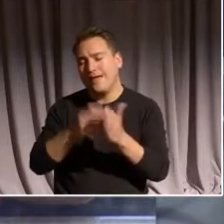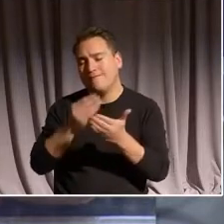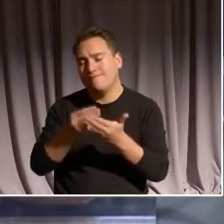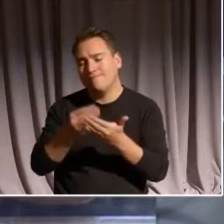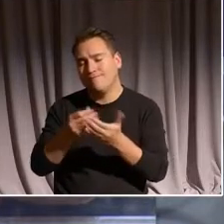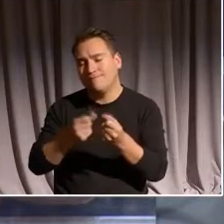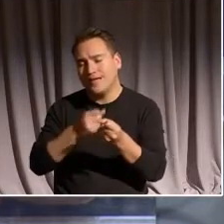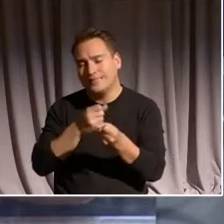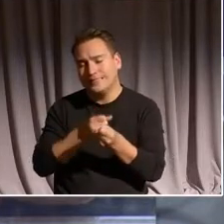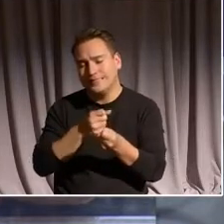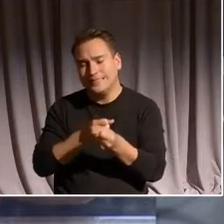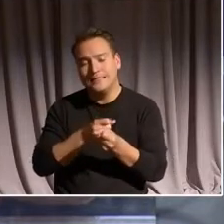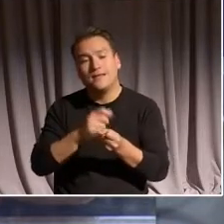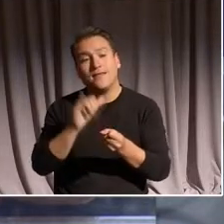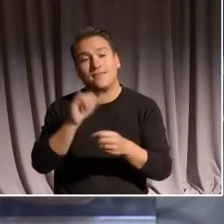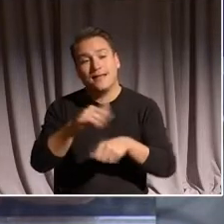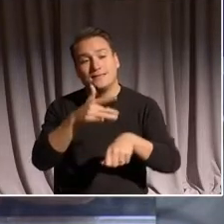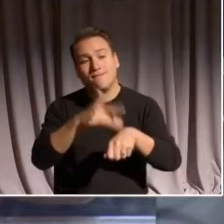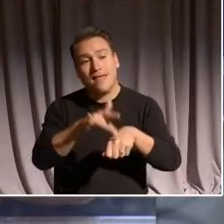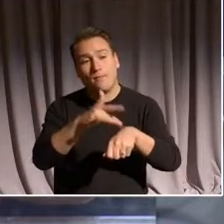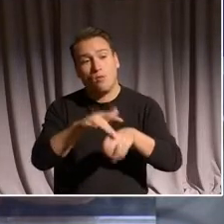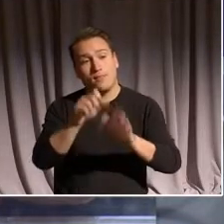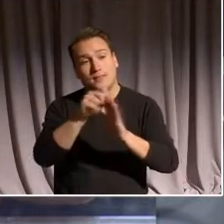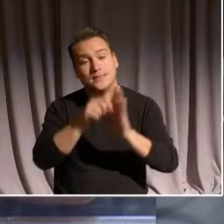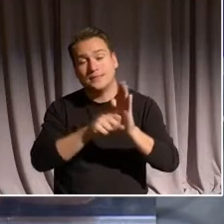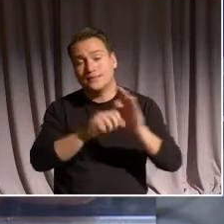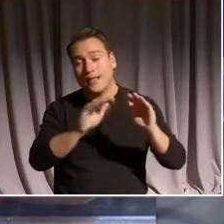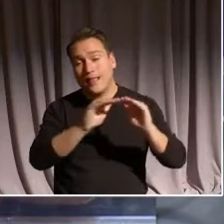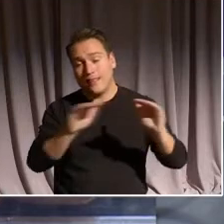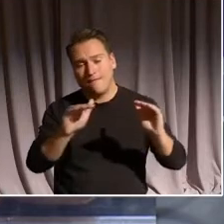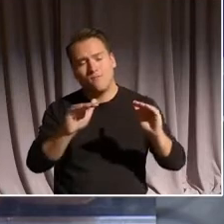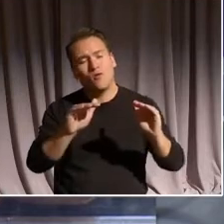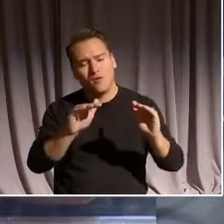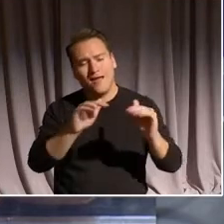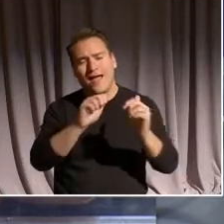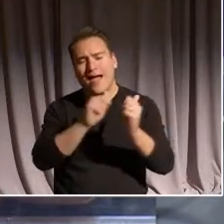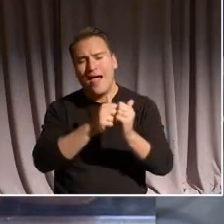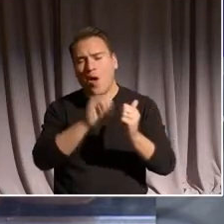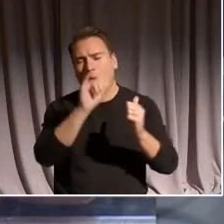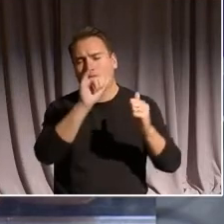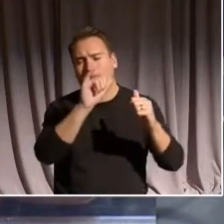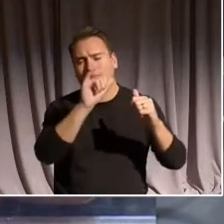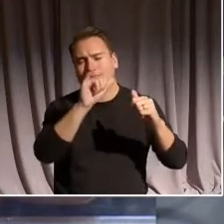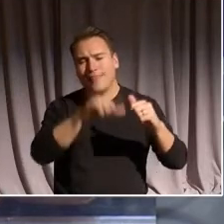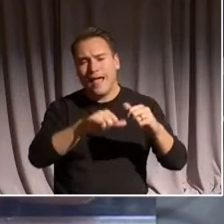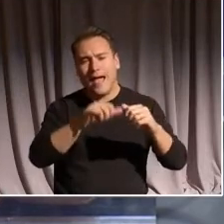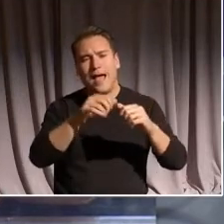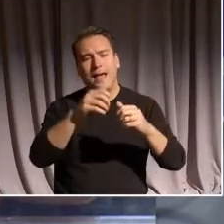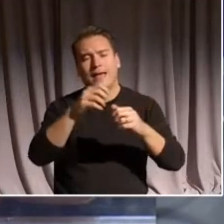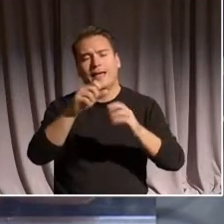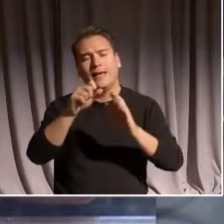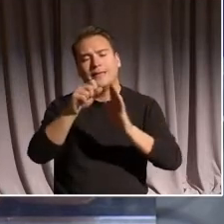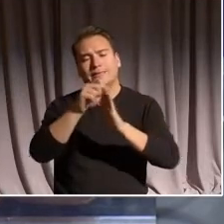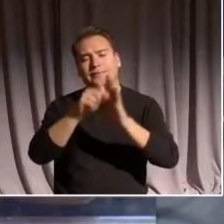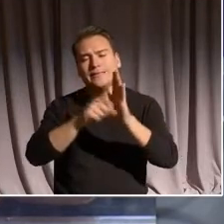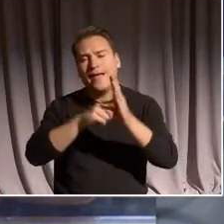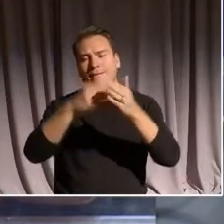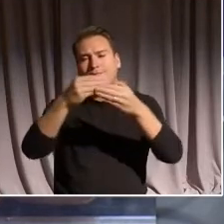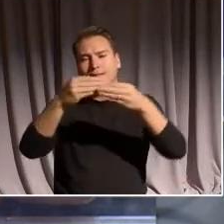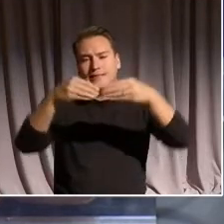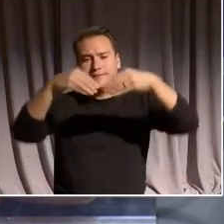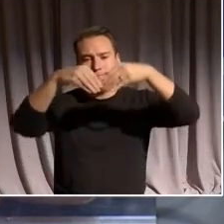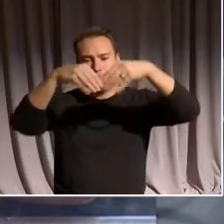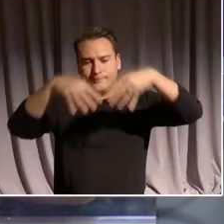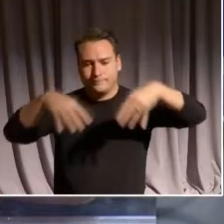is available at the state level and how it trickles down to the local areas where the